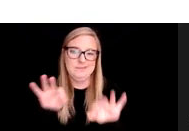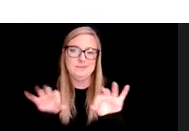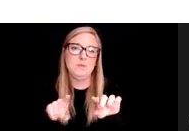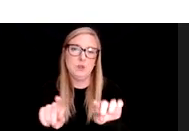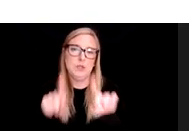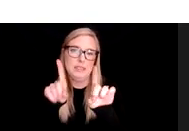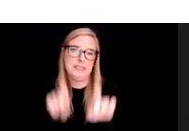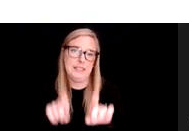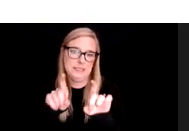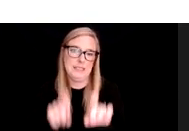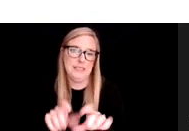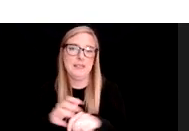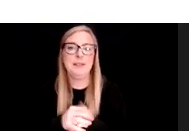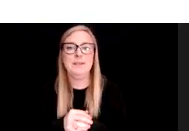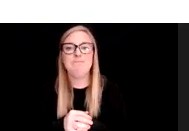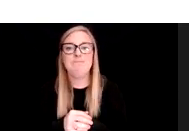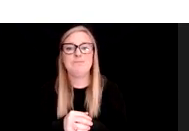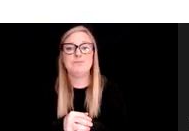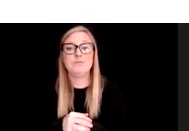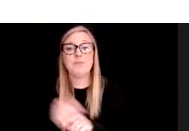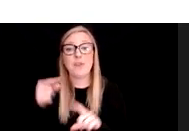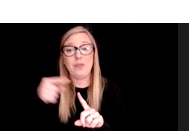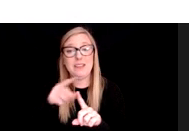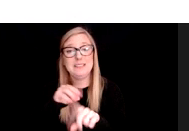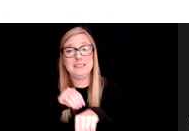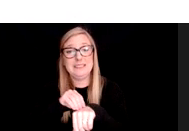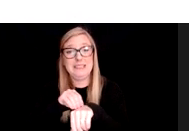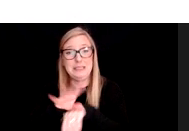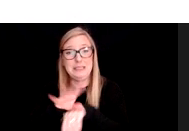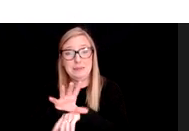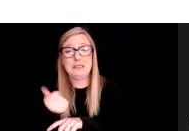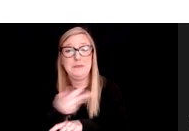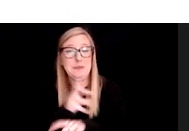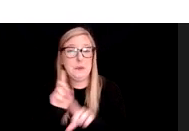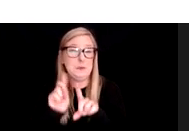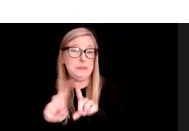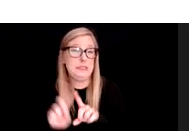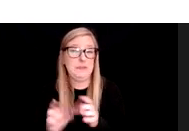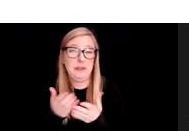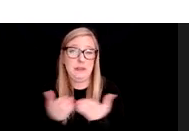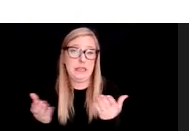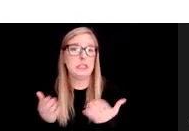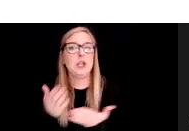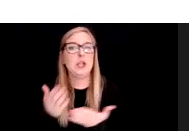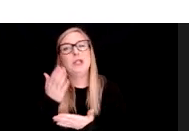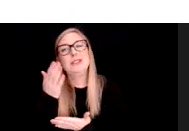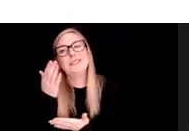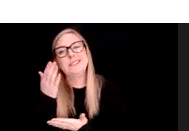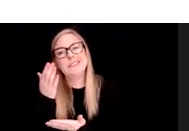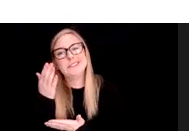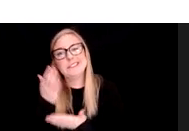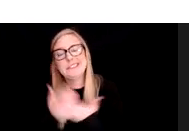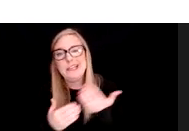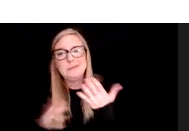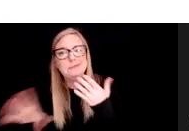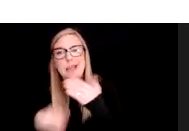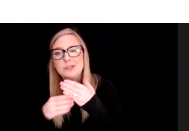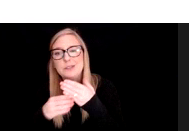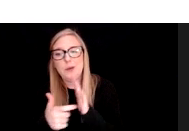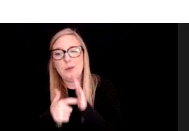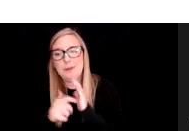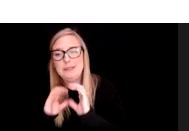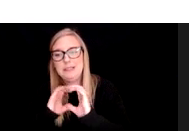this impacts a couple of different things. There are erroneous requirements that are communicated by design